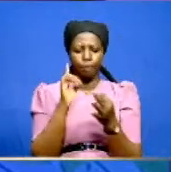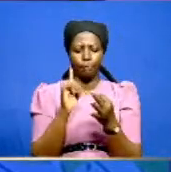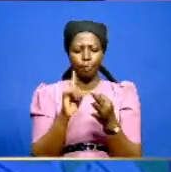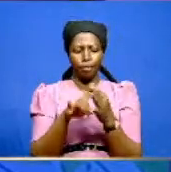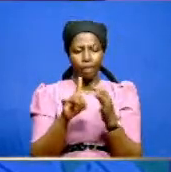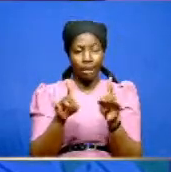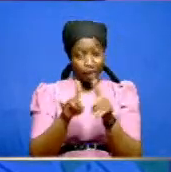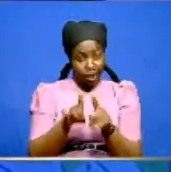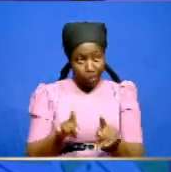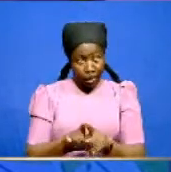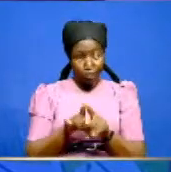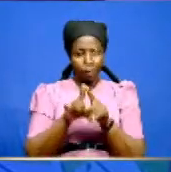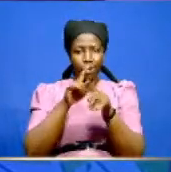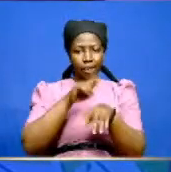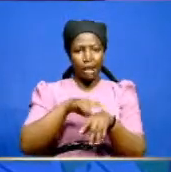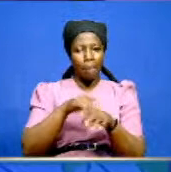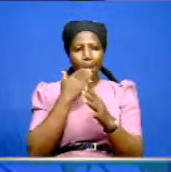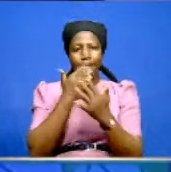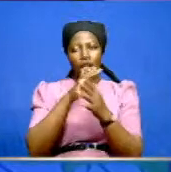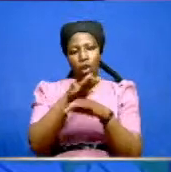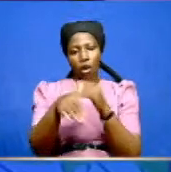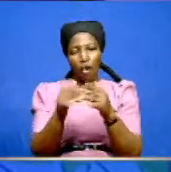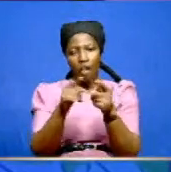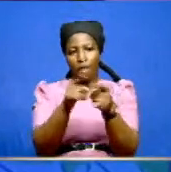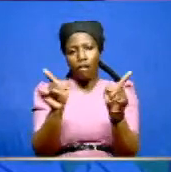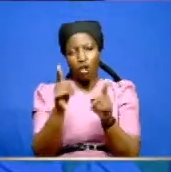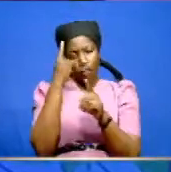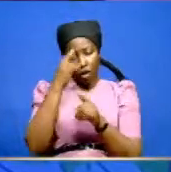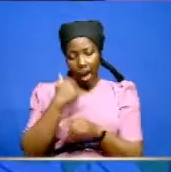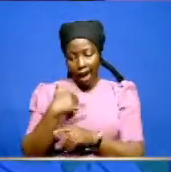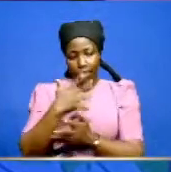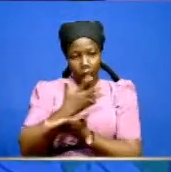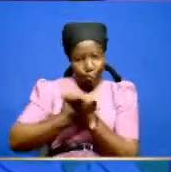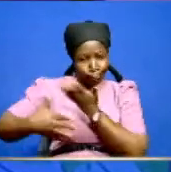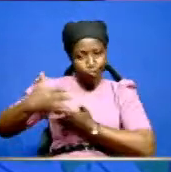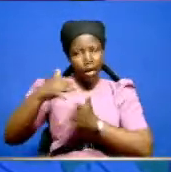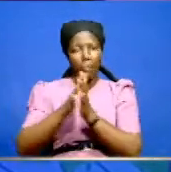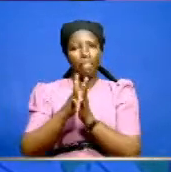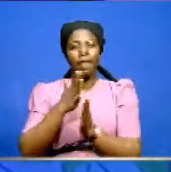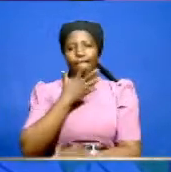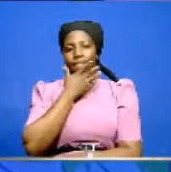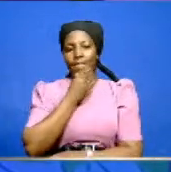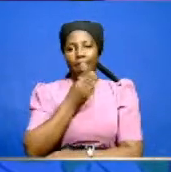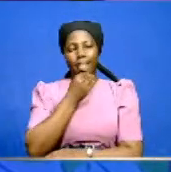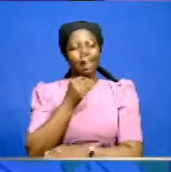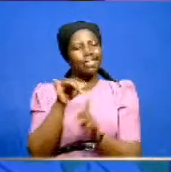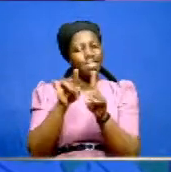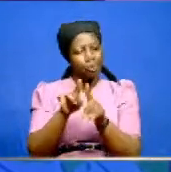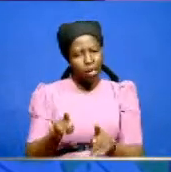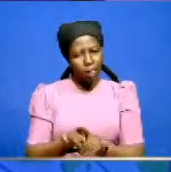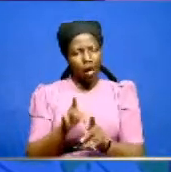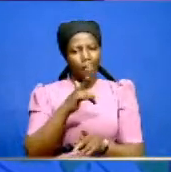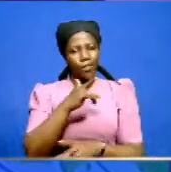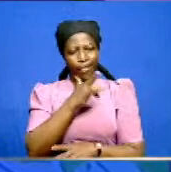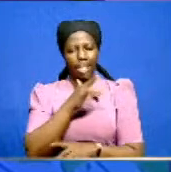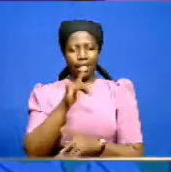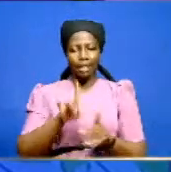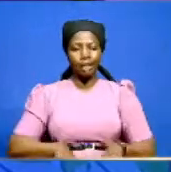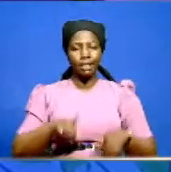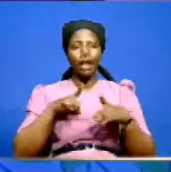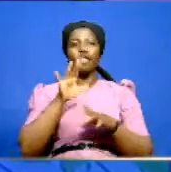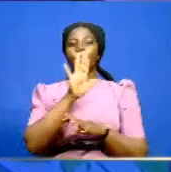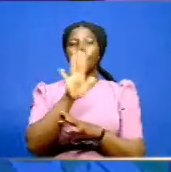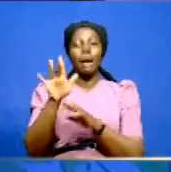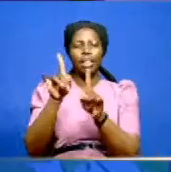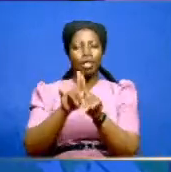even as I thank all of you for having interacted with Dad and touched his life and our lives as